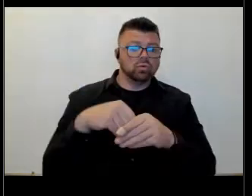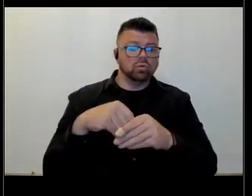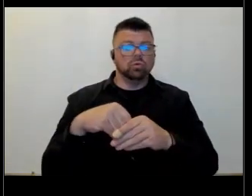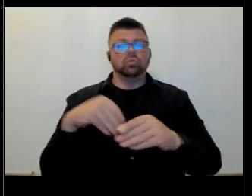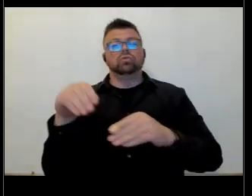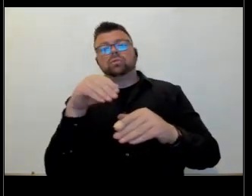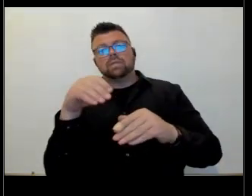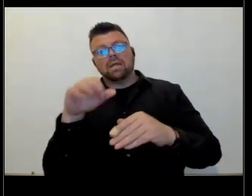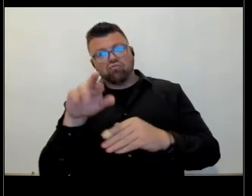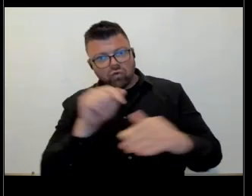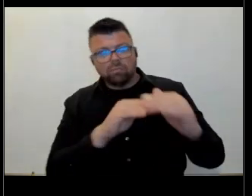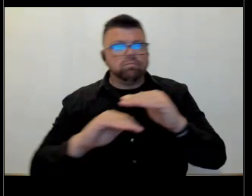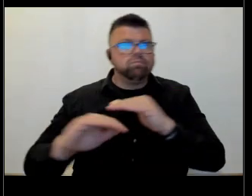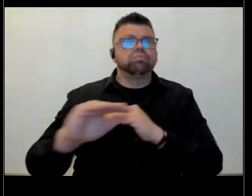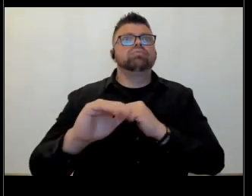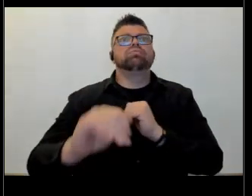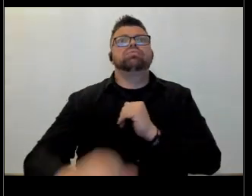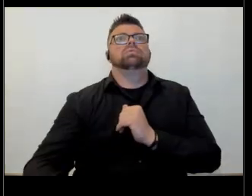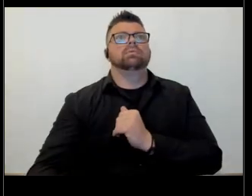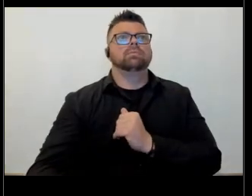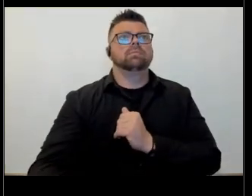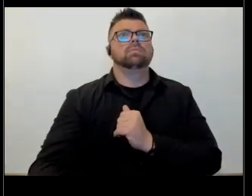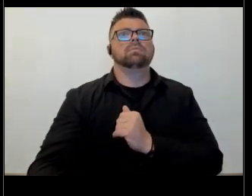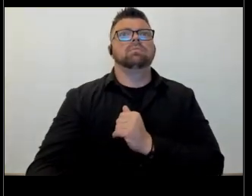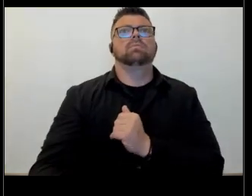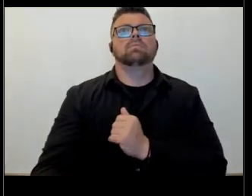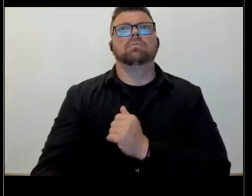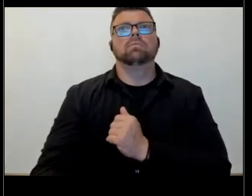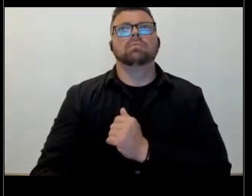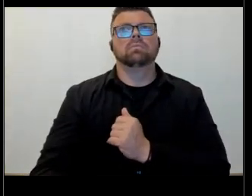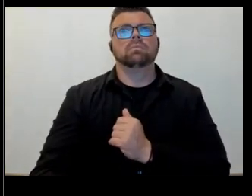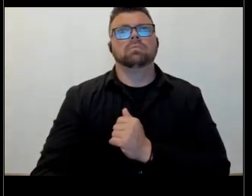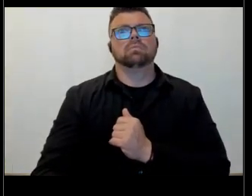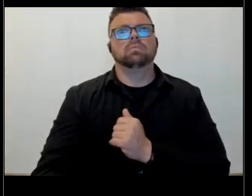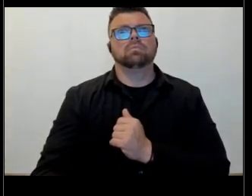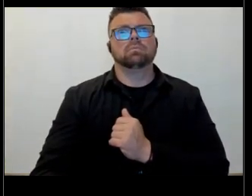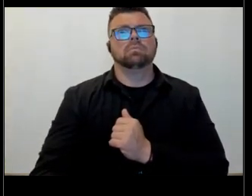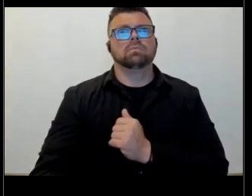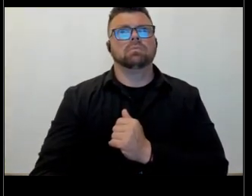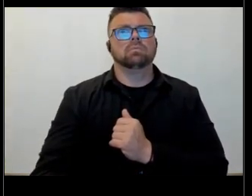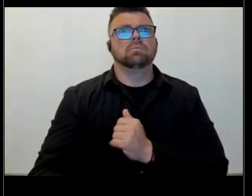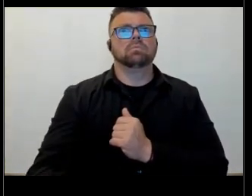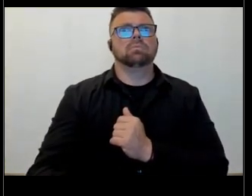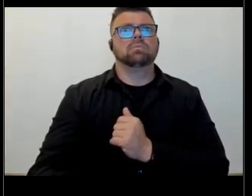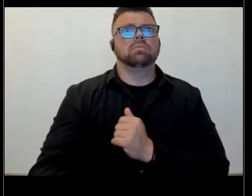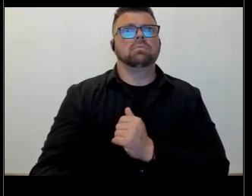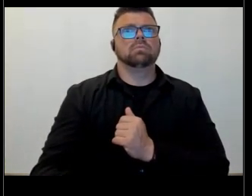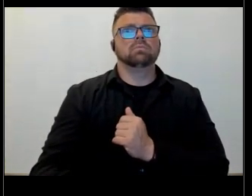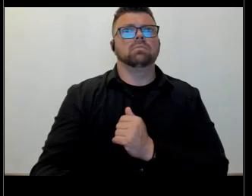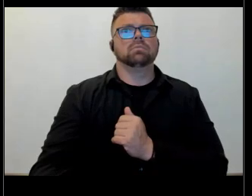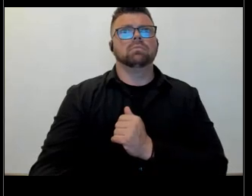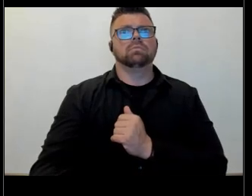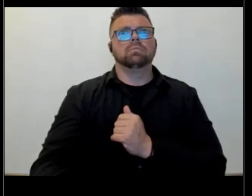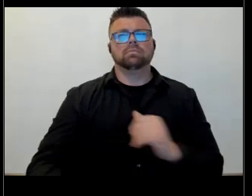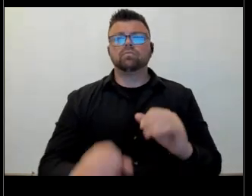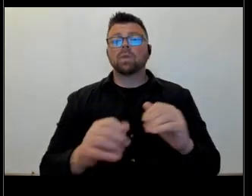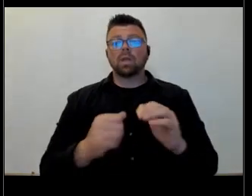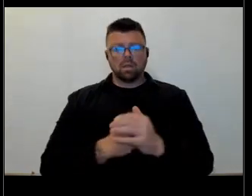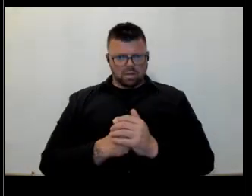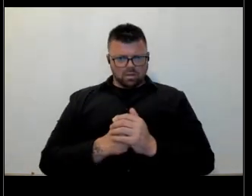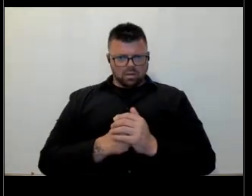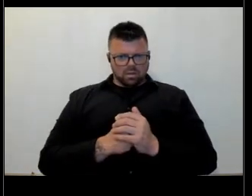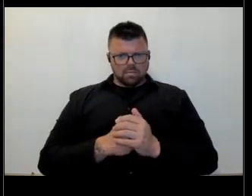a common use lobby or sidewalk that leads to the leasing office or a store, there may be some overlap, and